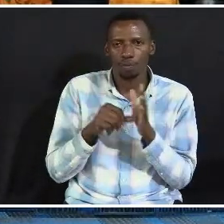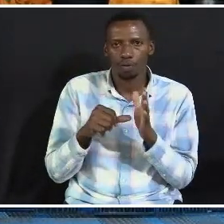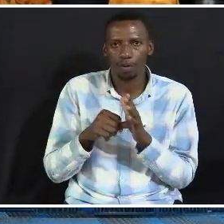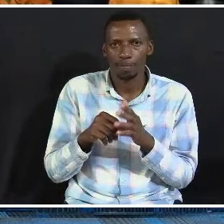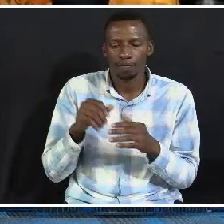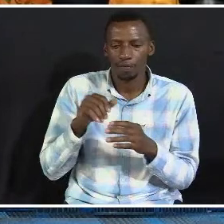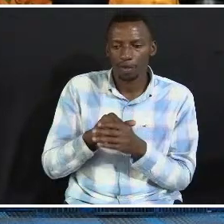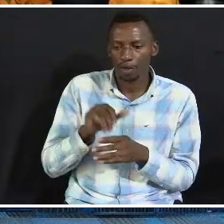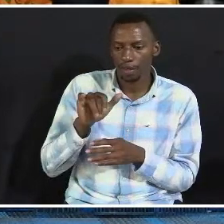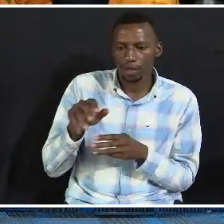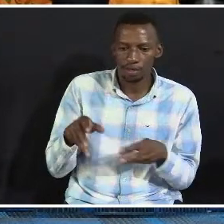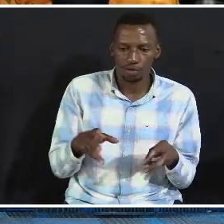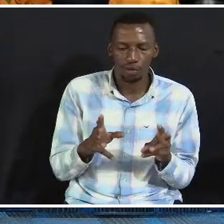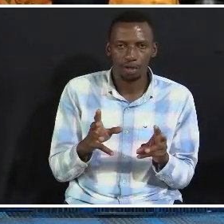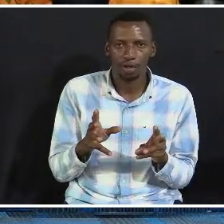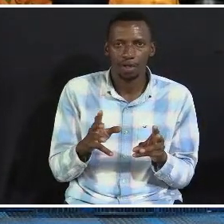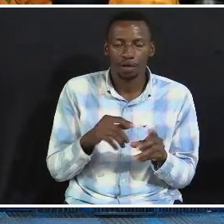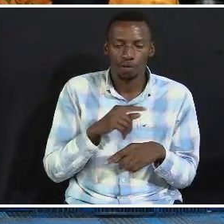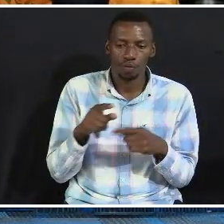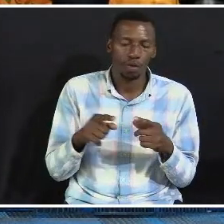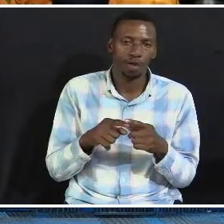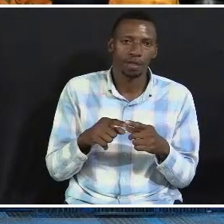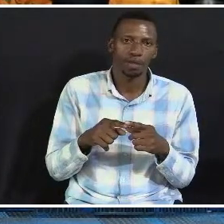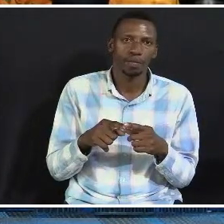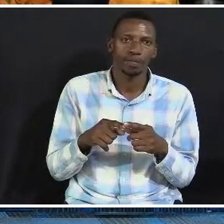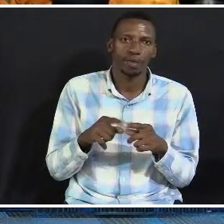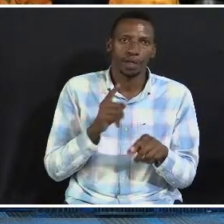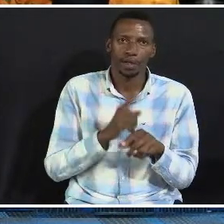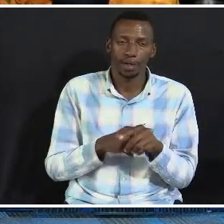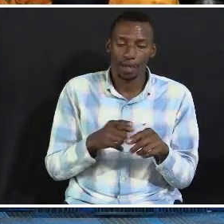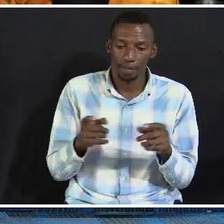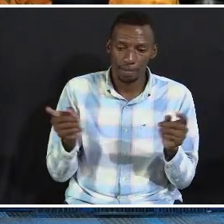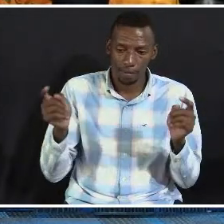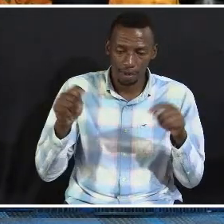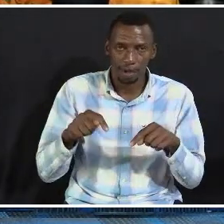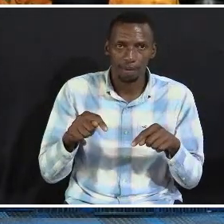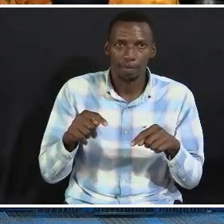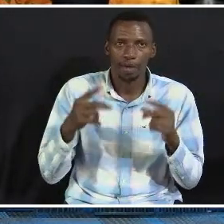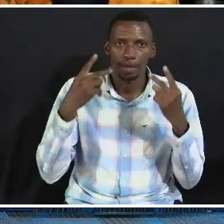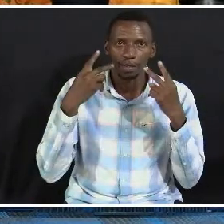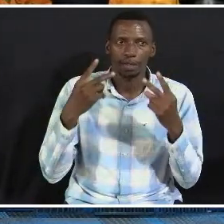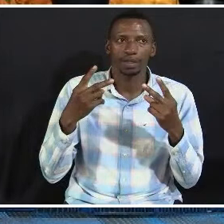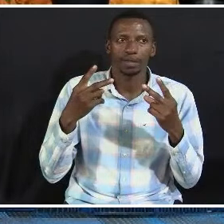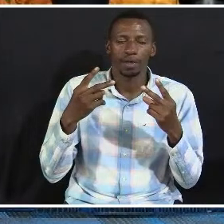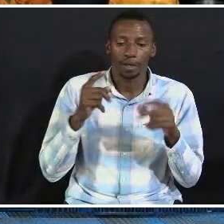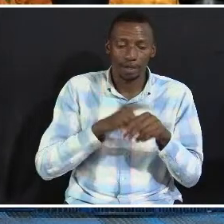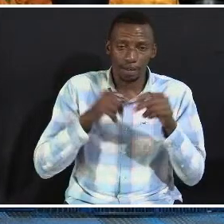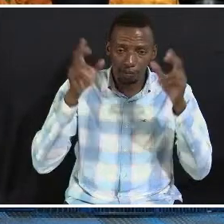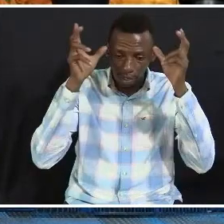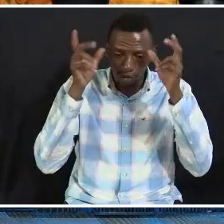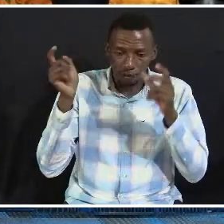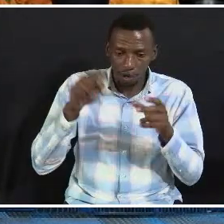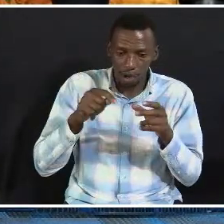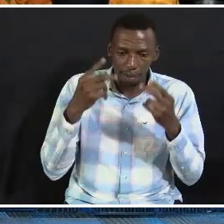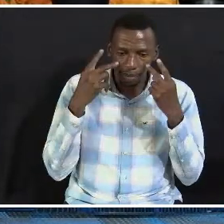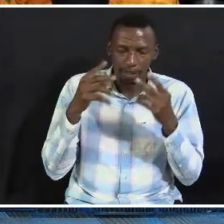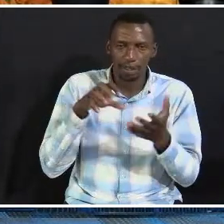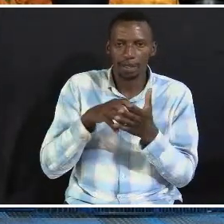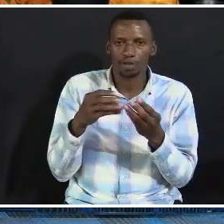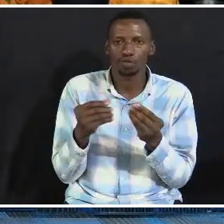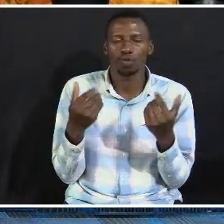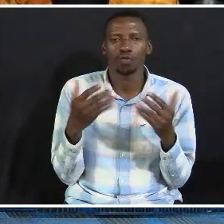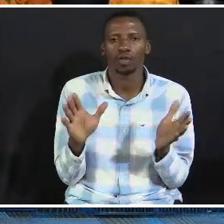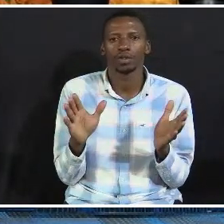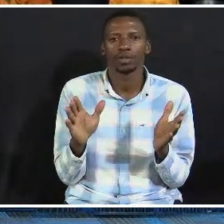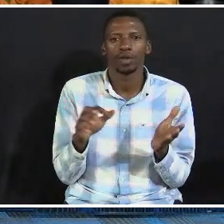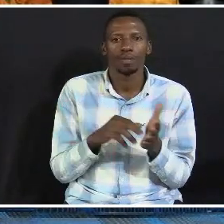way, when the devil comes up, he finds the case has already been settled. Therefore, you